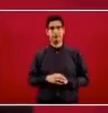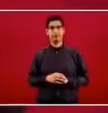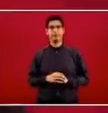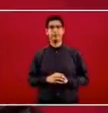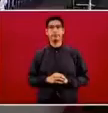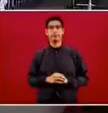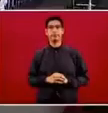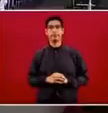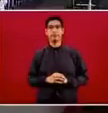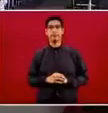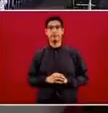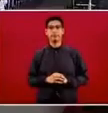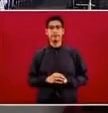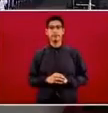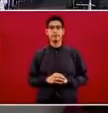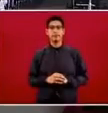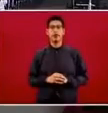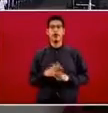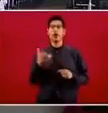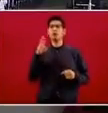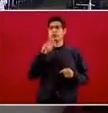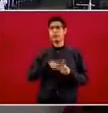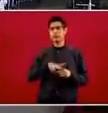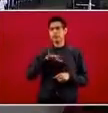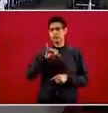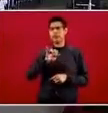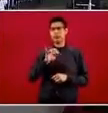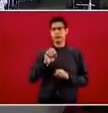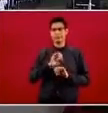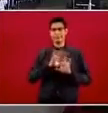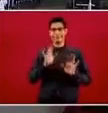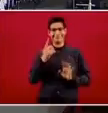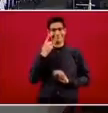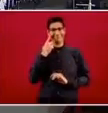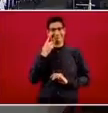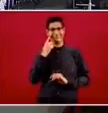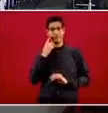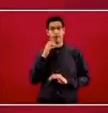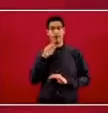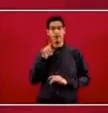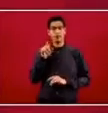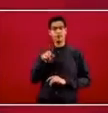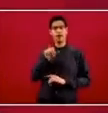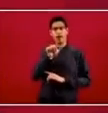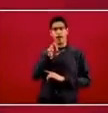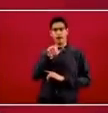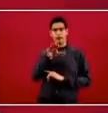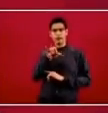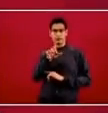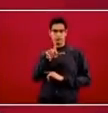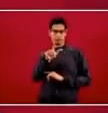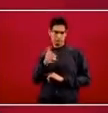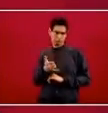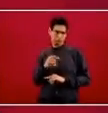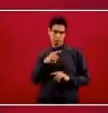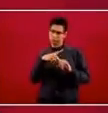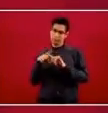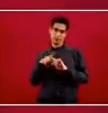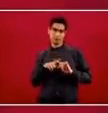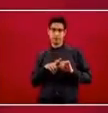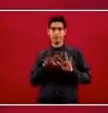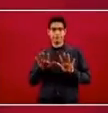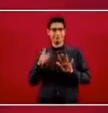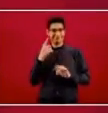other government is against fast testing, but there is no need and no reason to believe that it is useful to use them